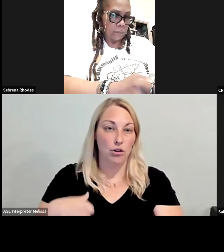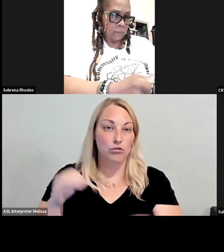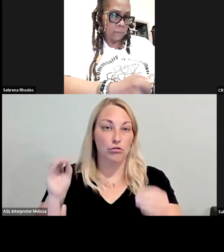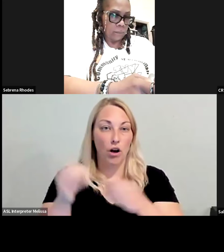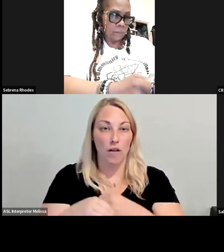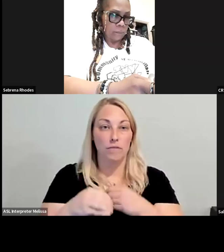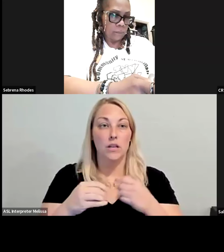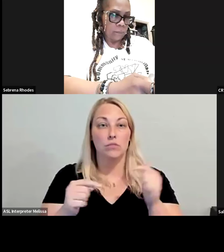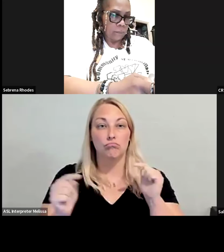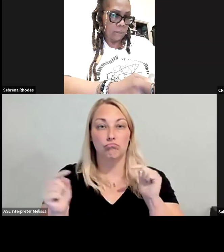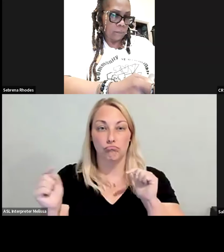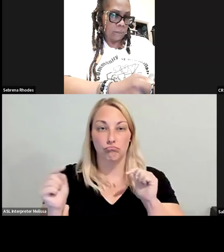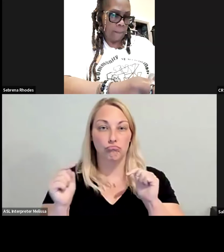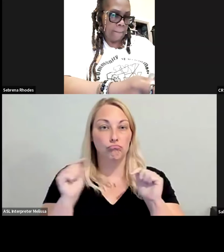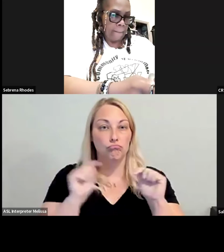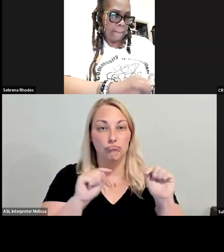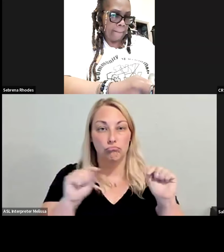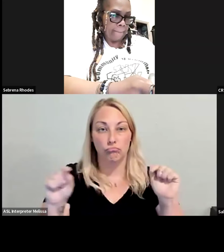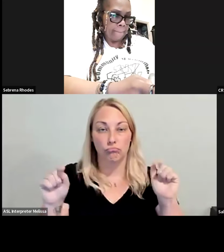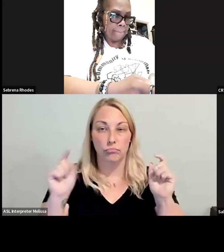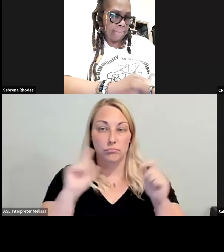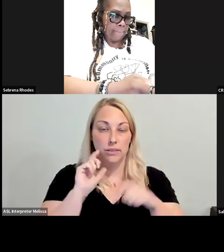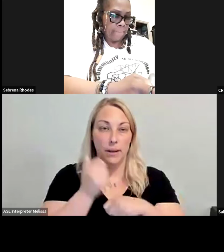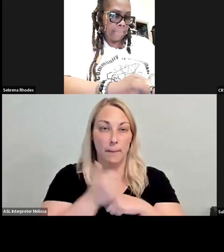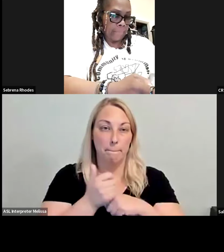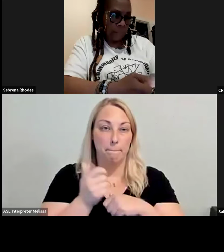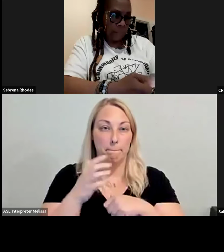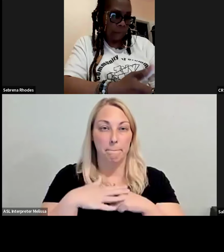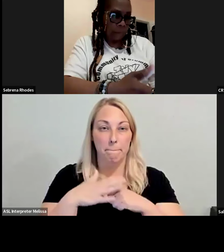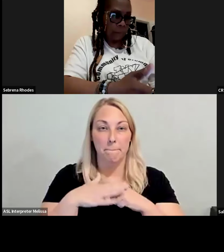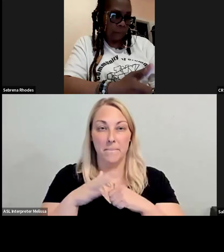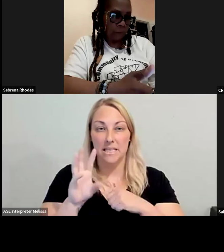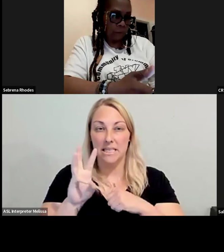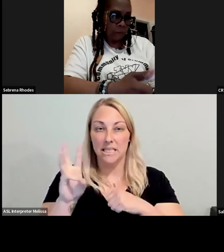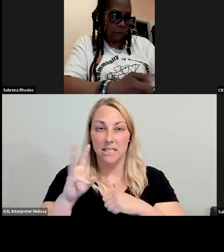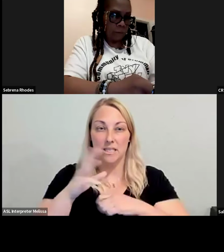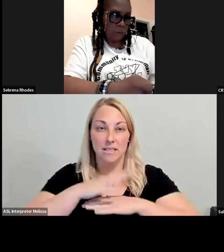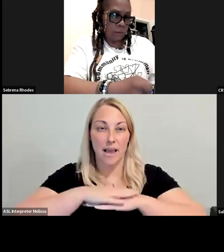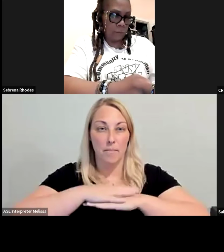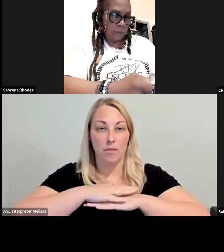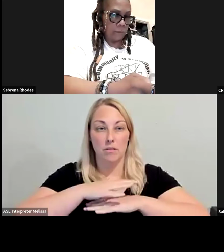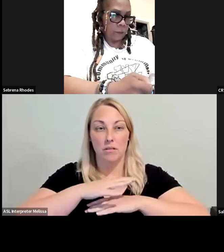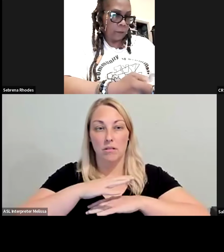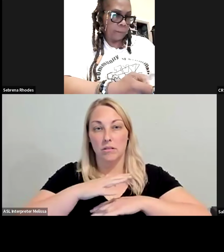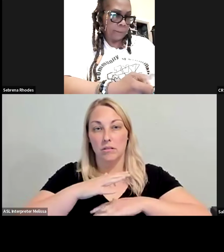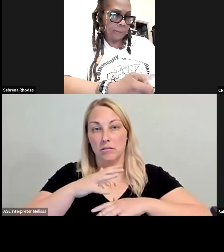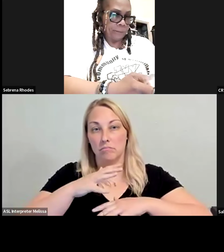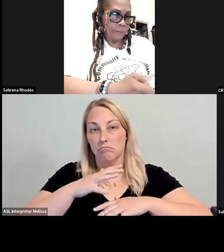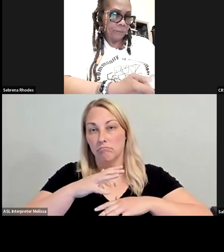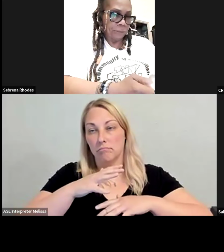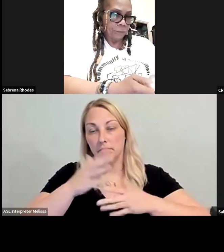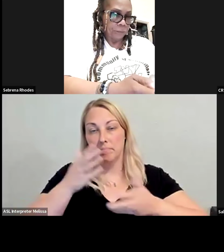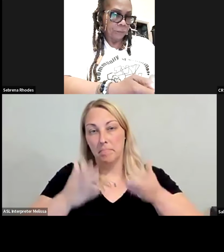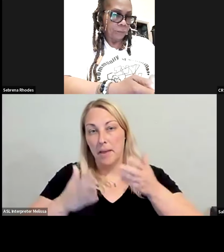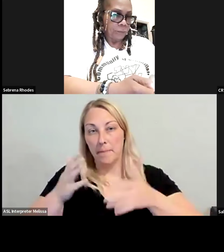We'll definitely probably have at least, 6 tables to maybe as many as 10 or